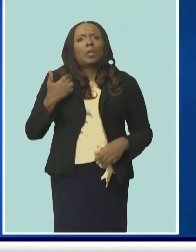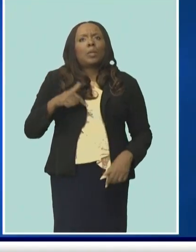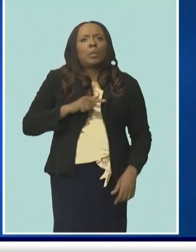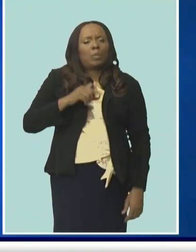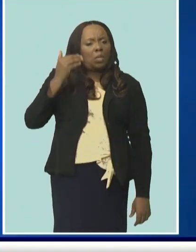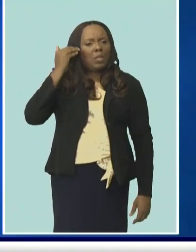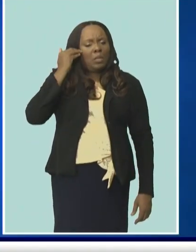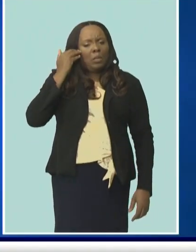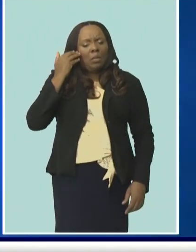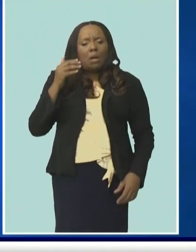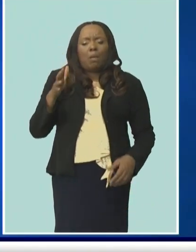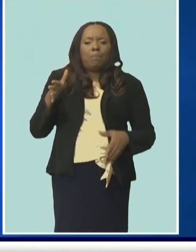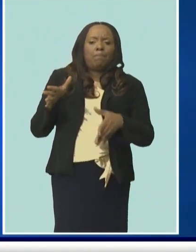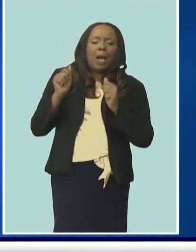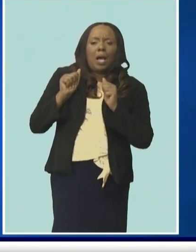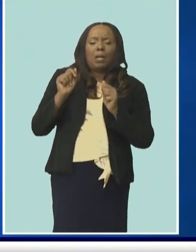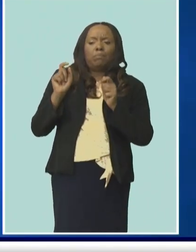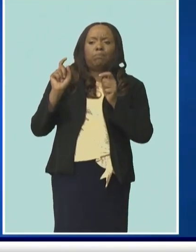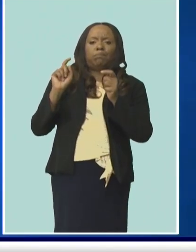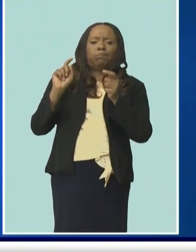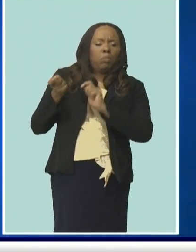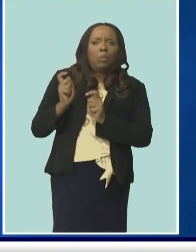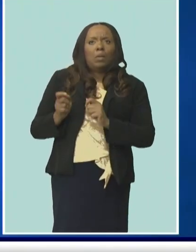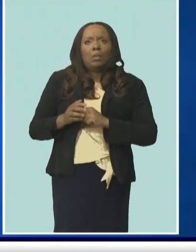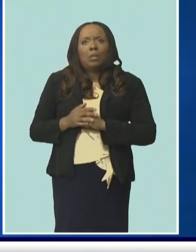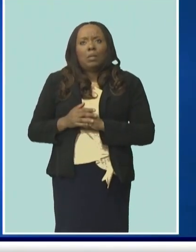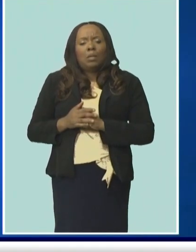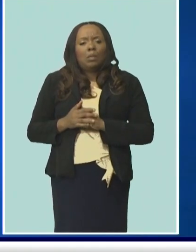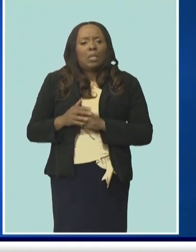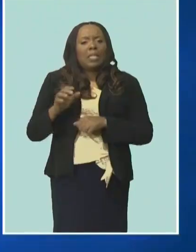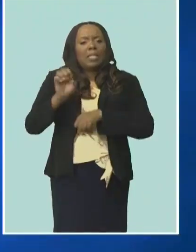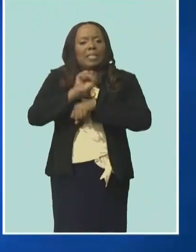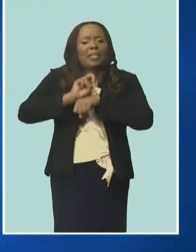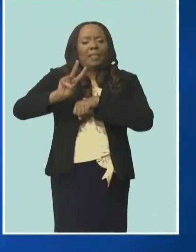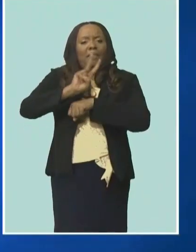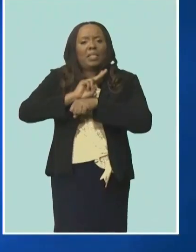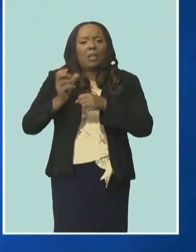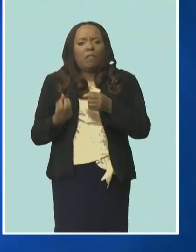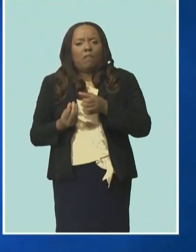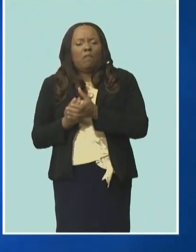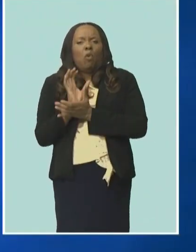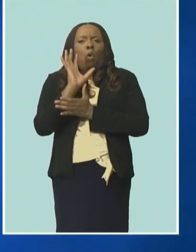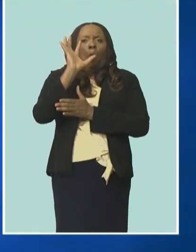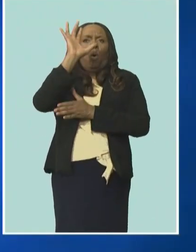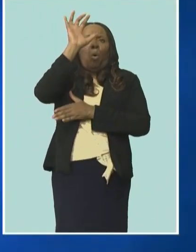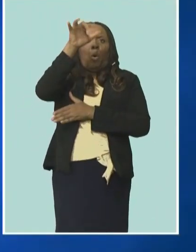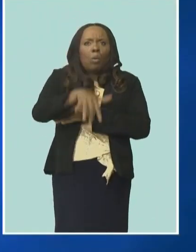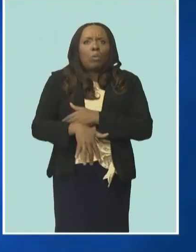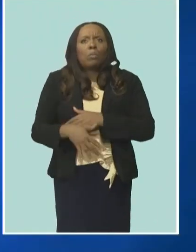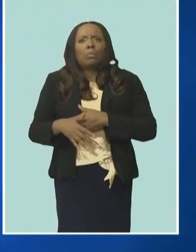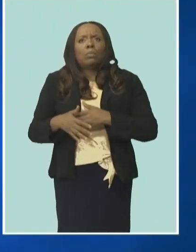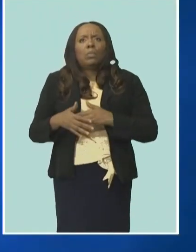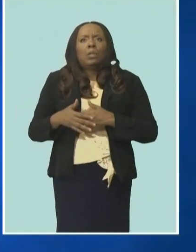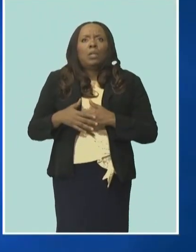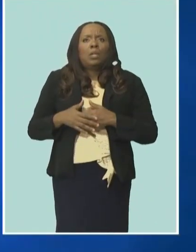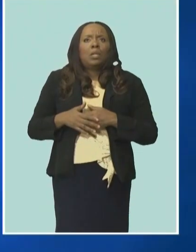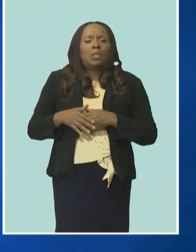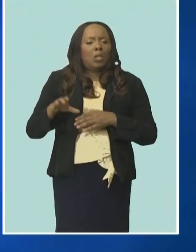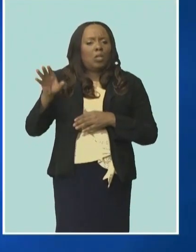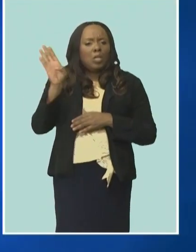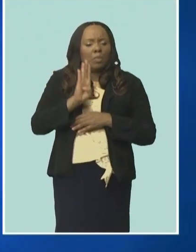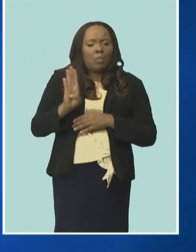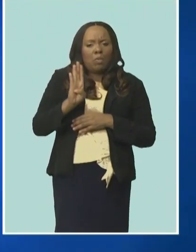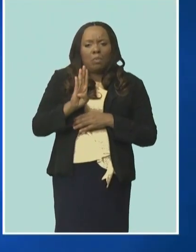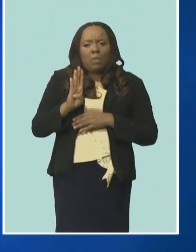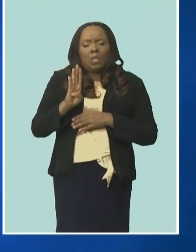environment can change, whether it be the eruption of the La Soufrière volcano in St. Vincent and the Grenadines, or the freak storm that caught Barbados a bit by